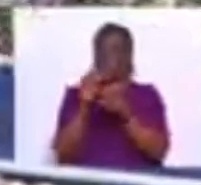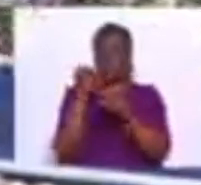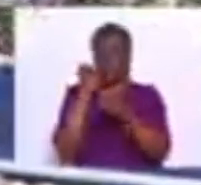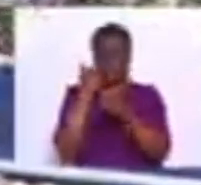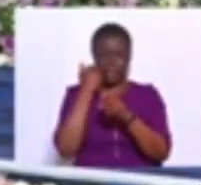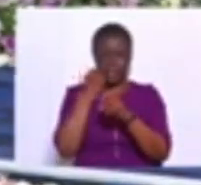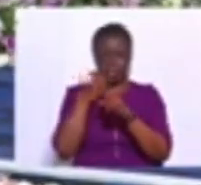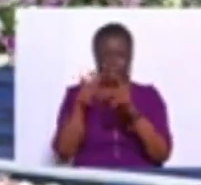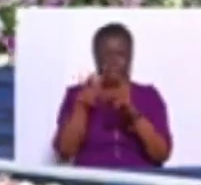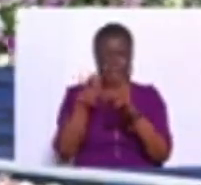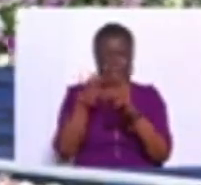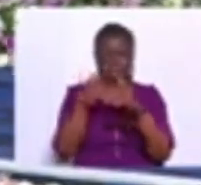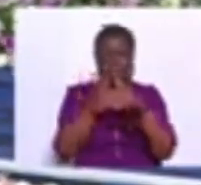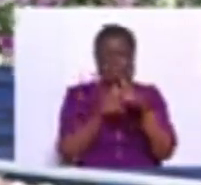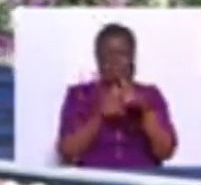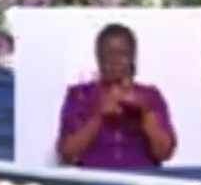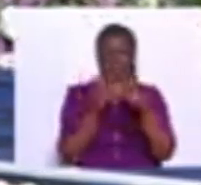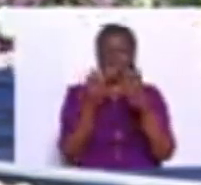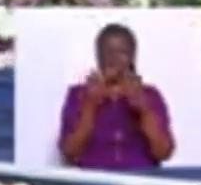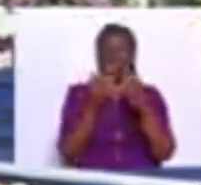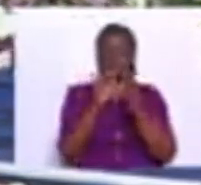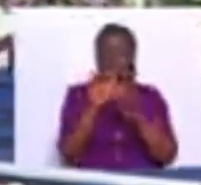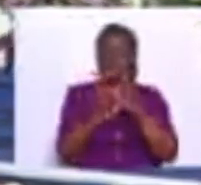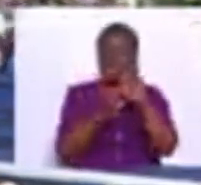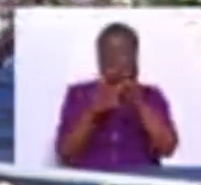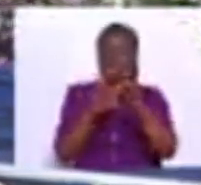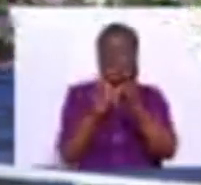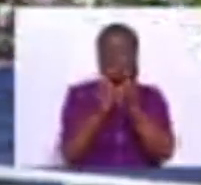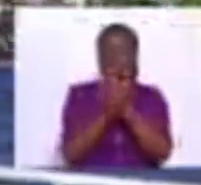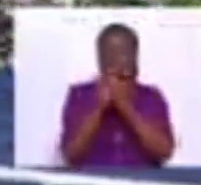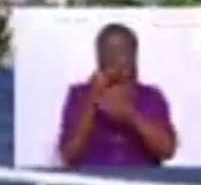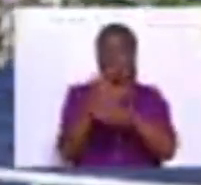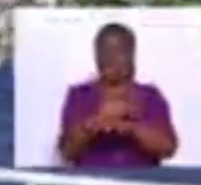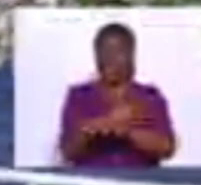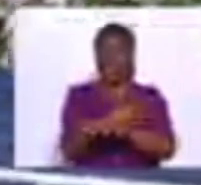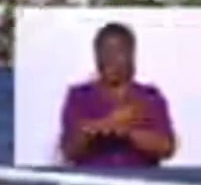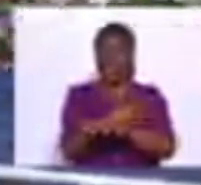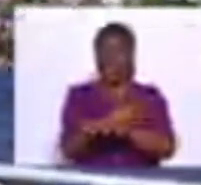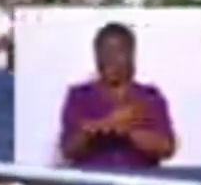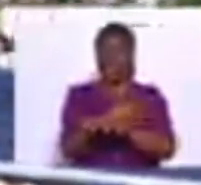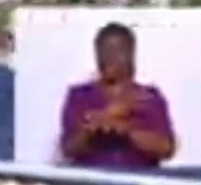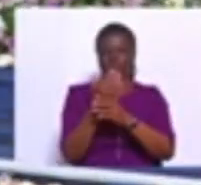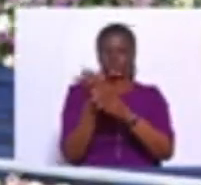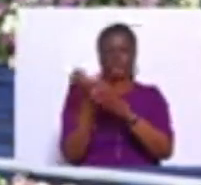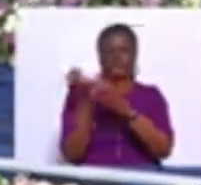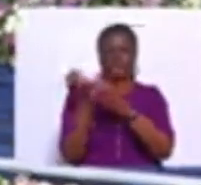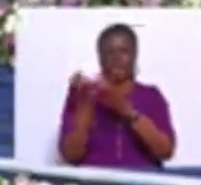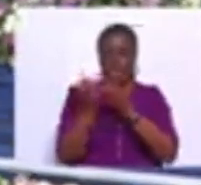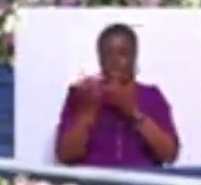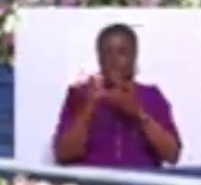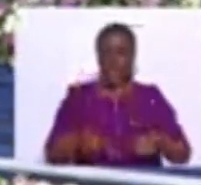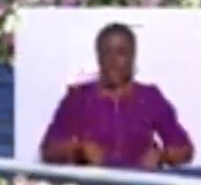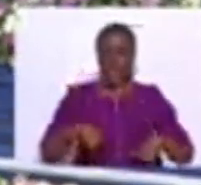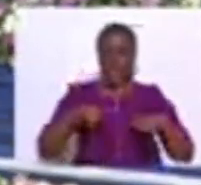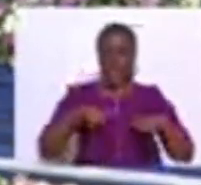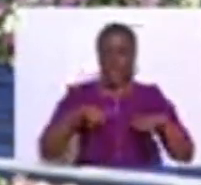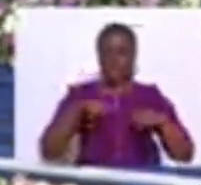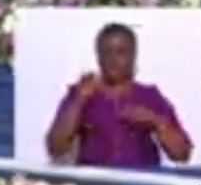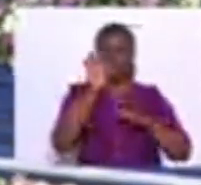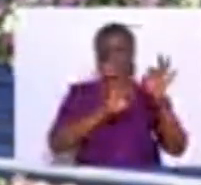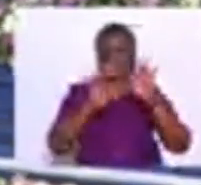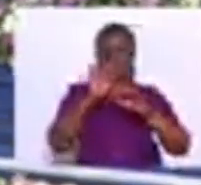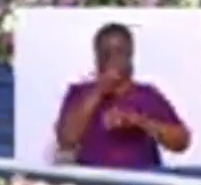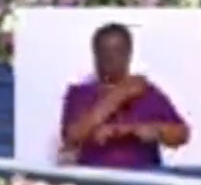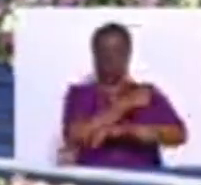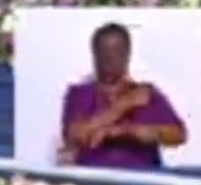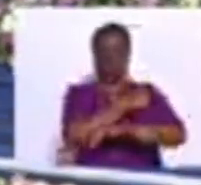following simple steps. With cancer, yes, you'll need lifestyle treatment, but you will need